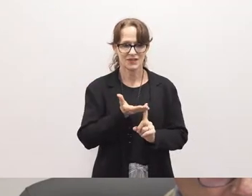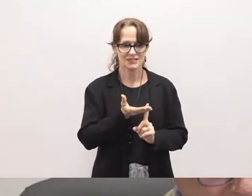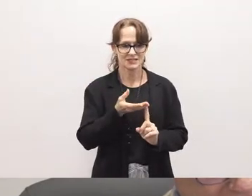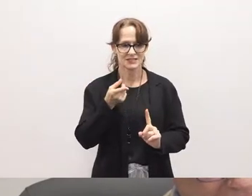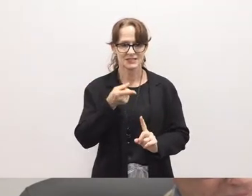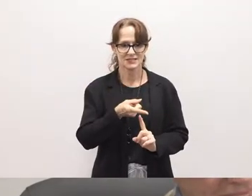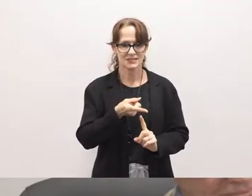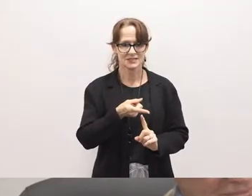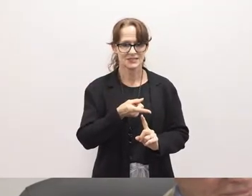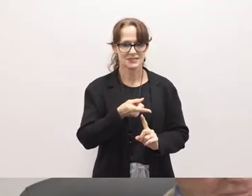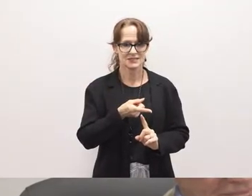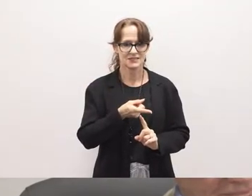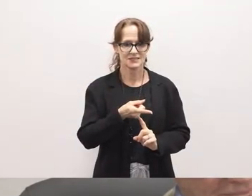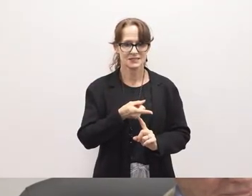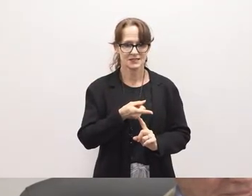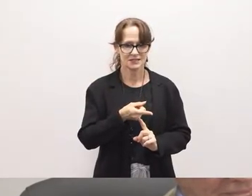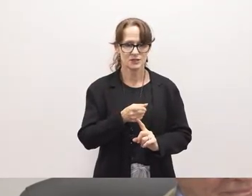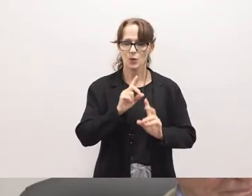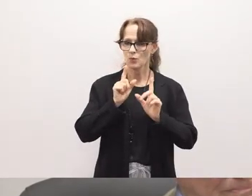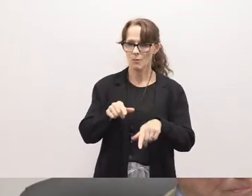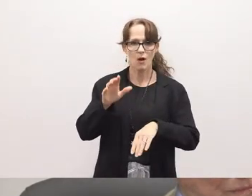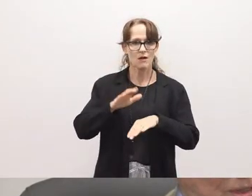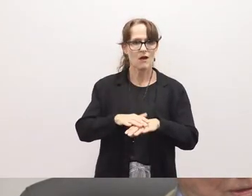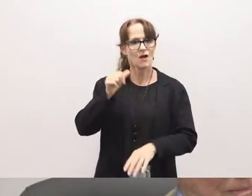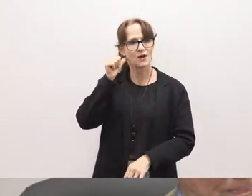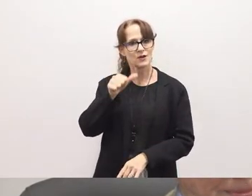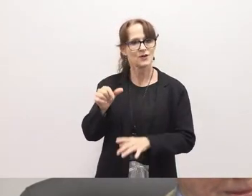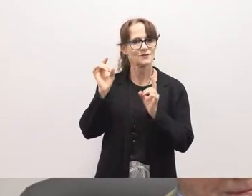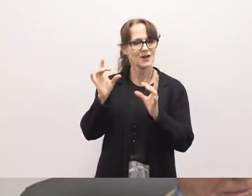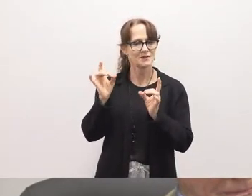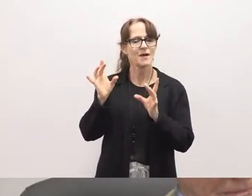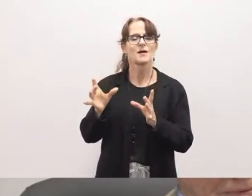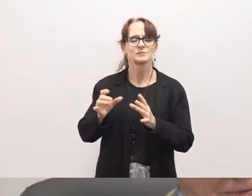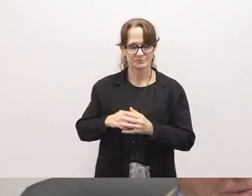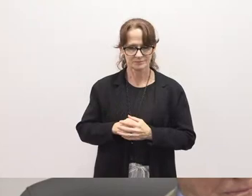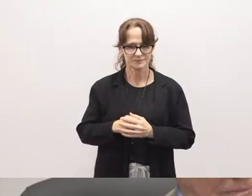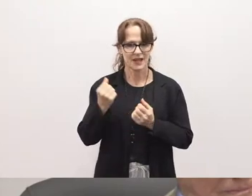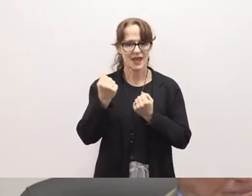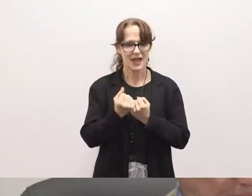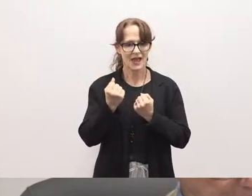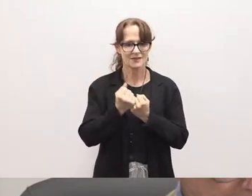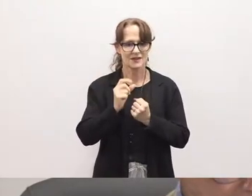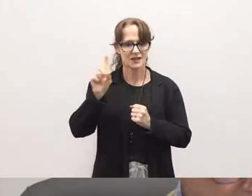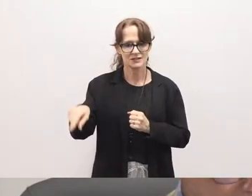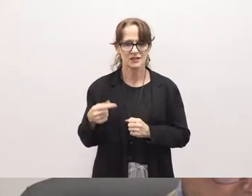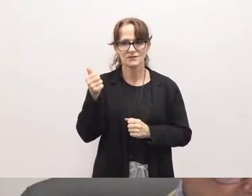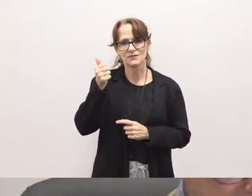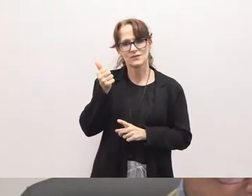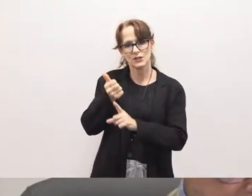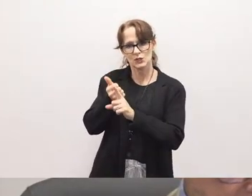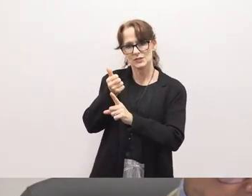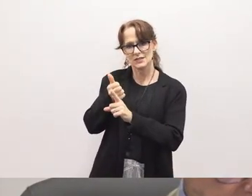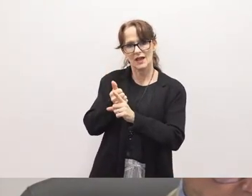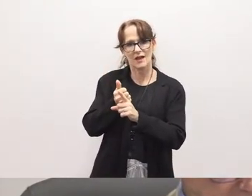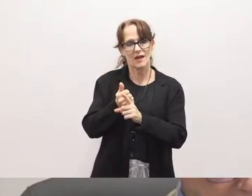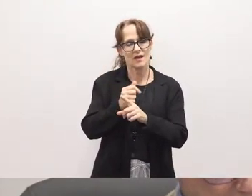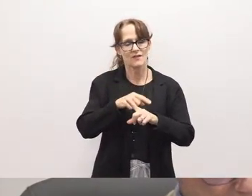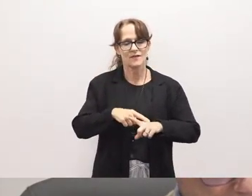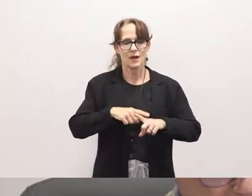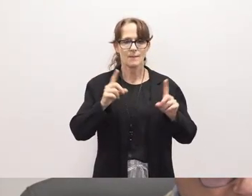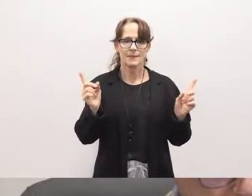to cover girls volleyball. So advocating not just for yourself, but